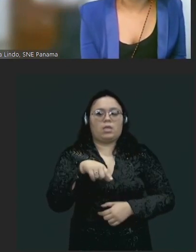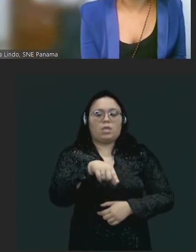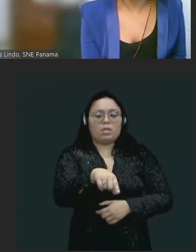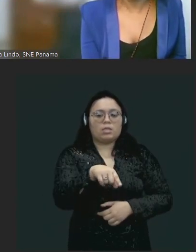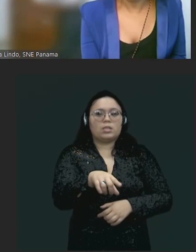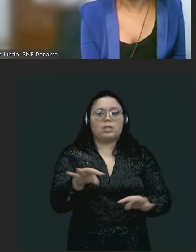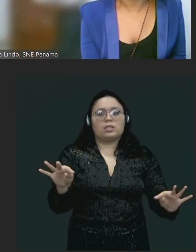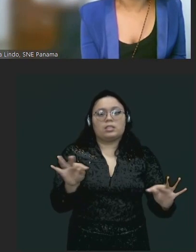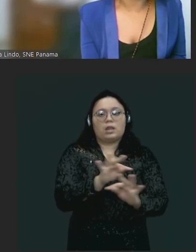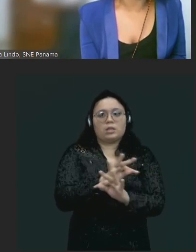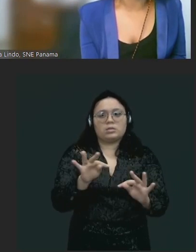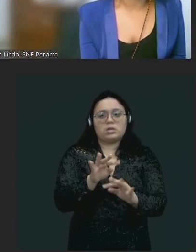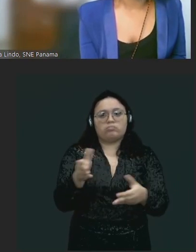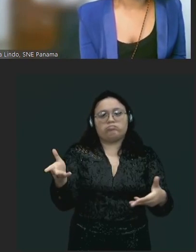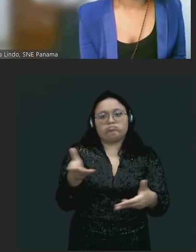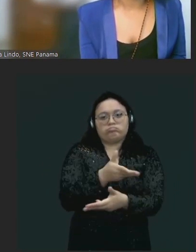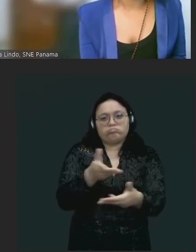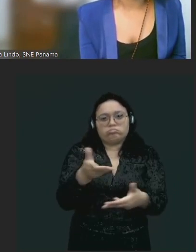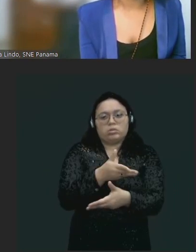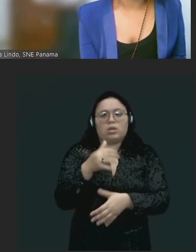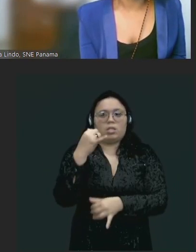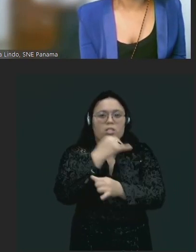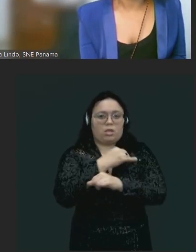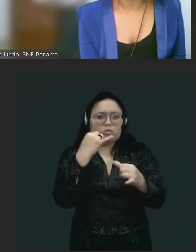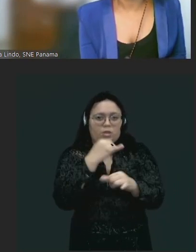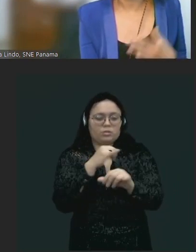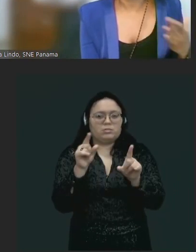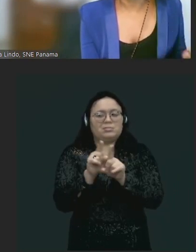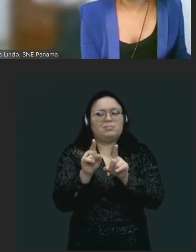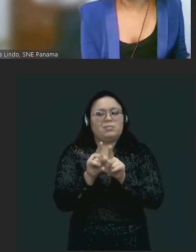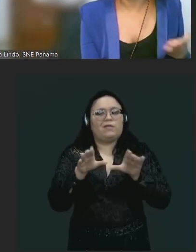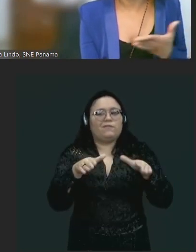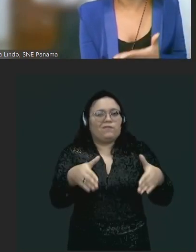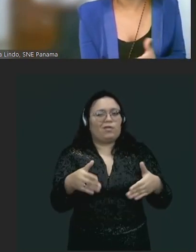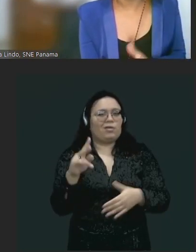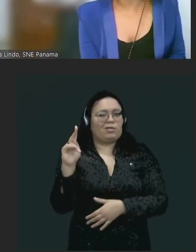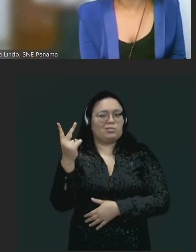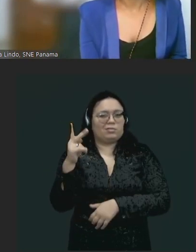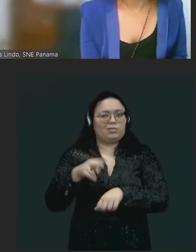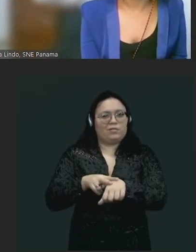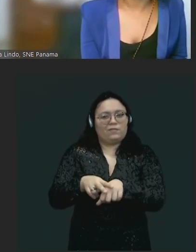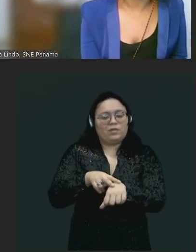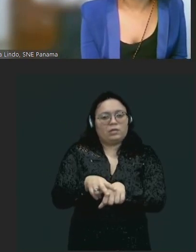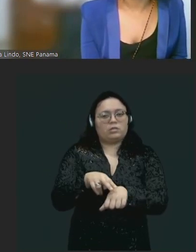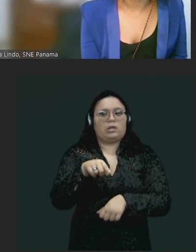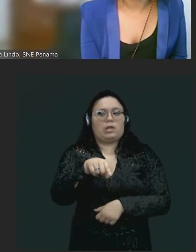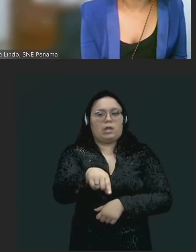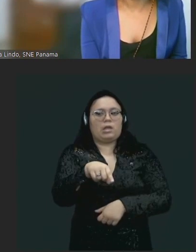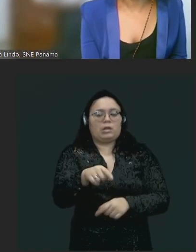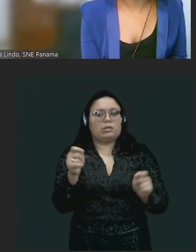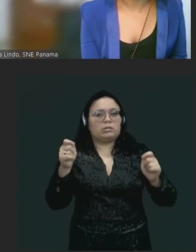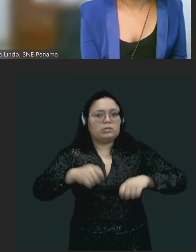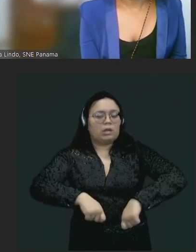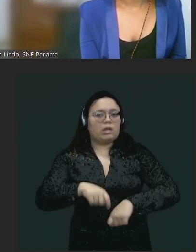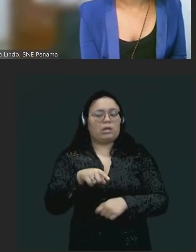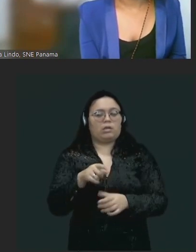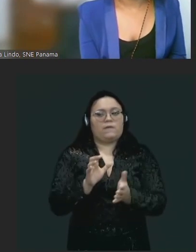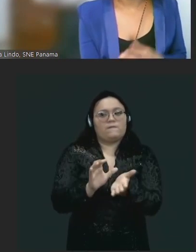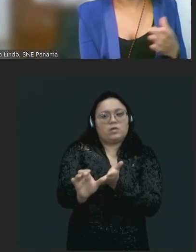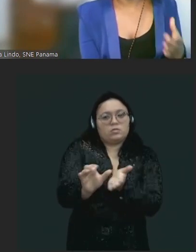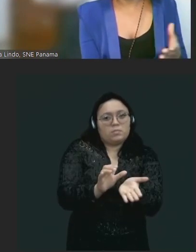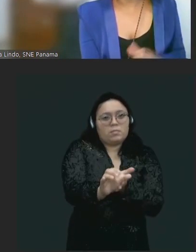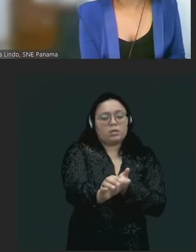a window for green hydrogen in order to assure that the investment meets